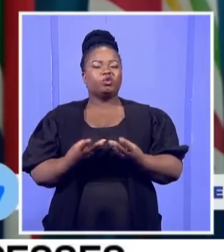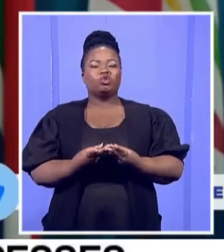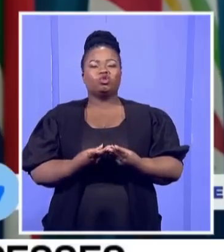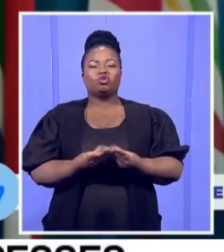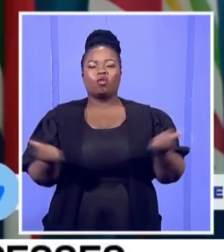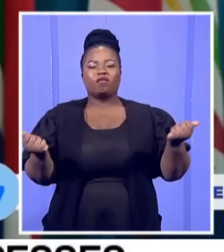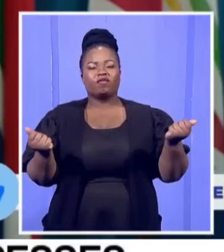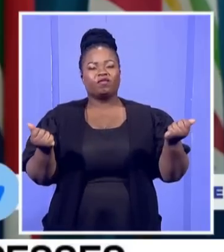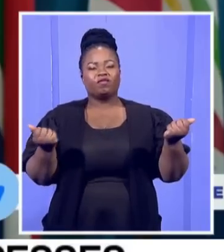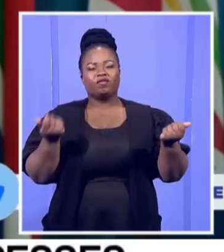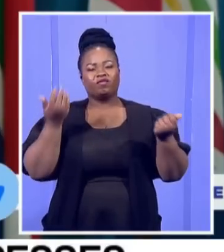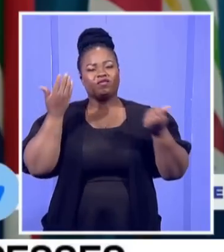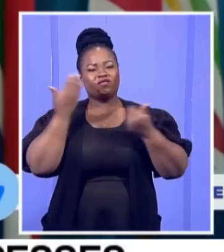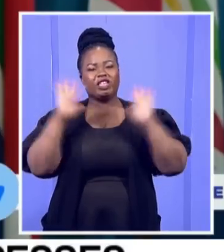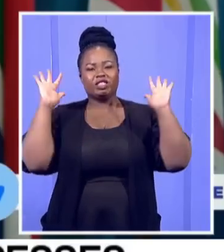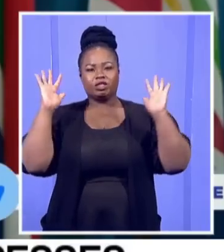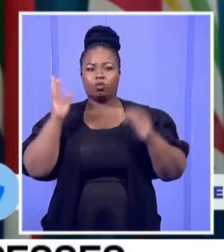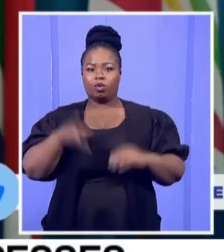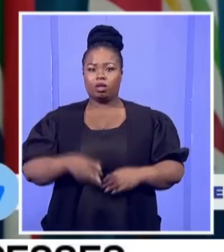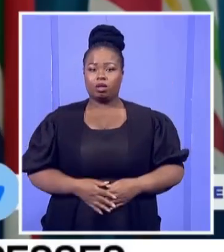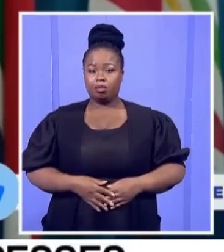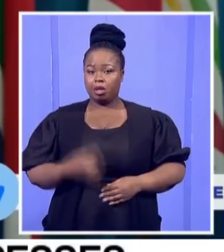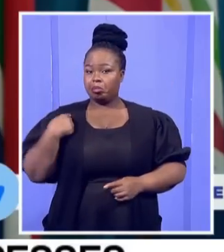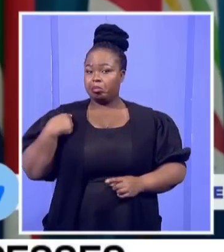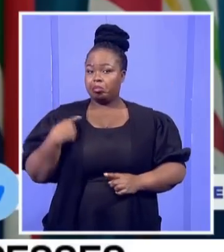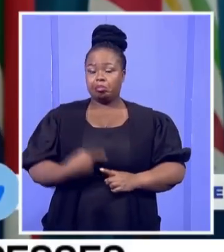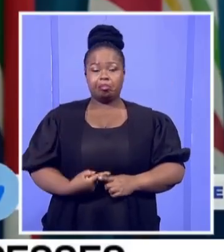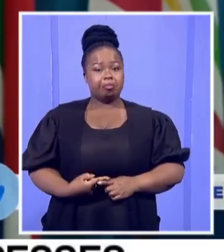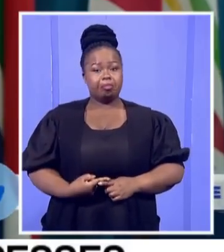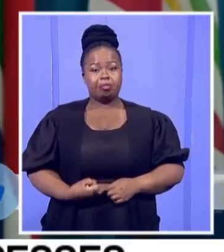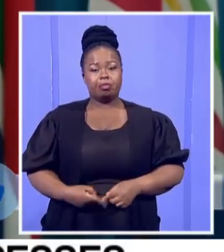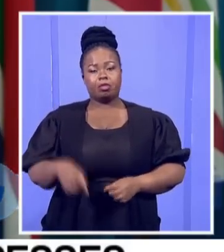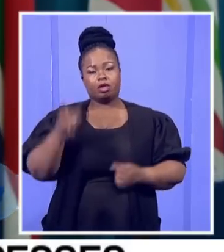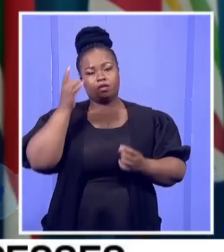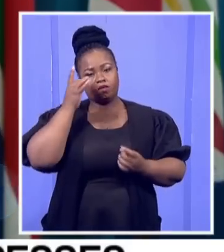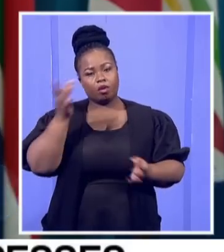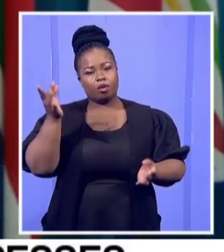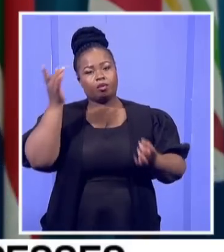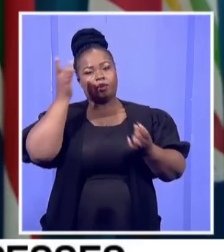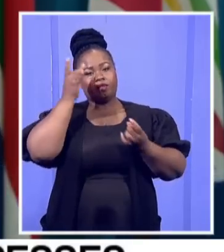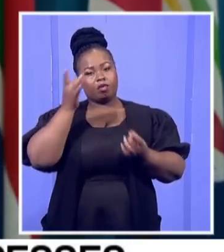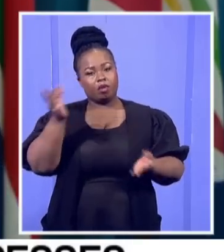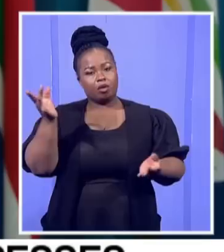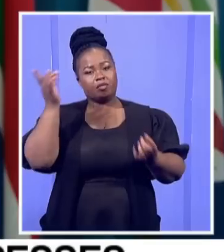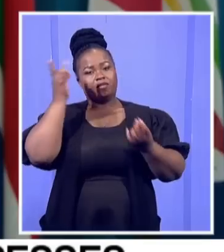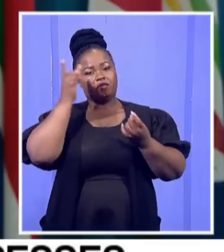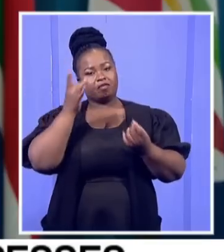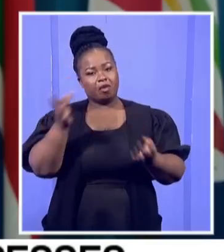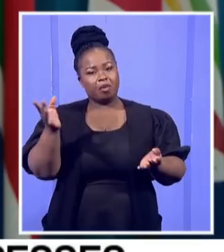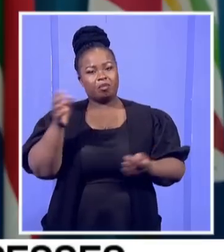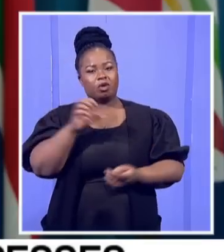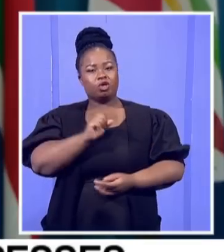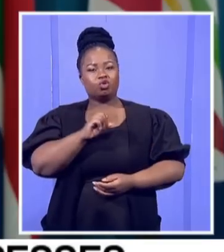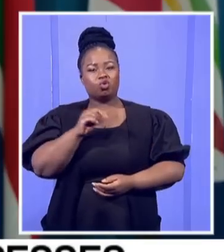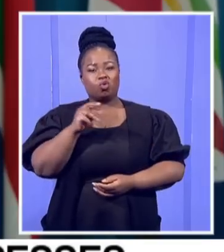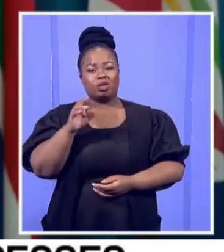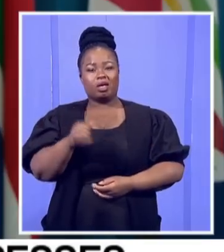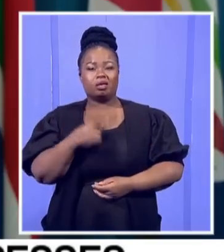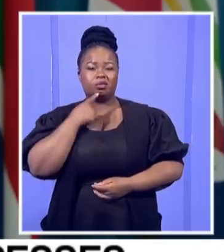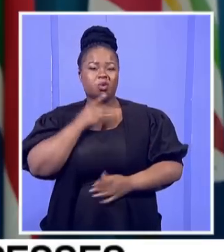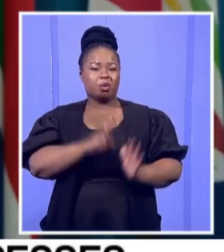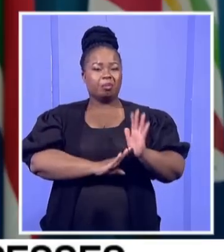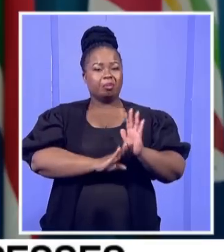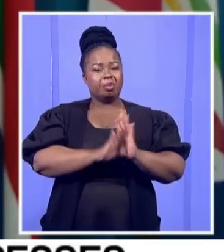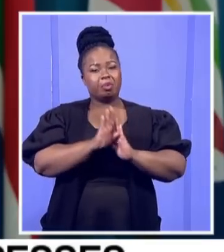happened. Since then, he has not stopped telling us, in SONA after SONA, how much progress has